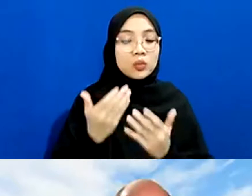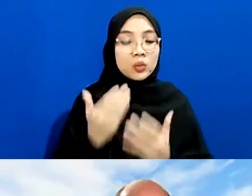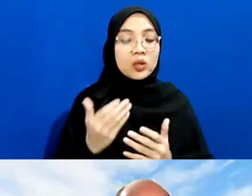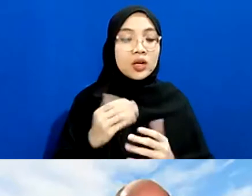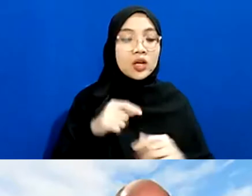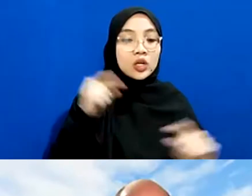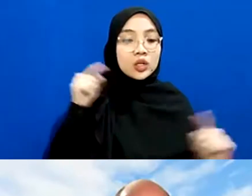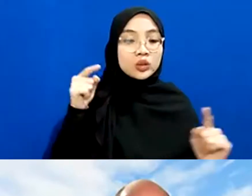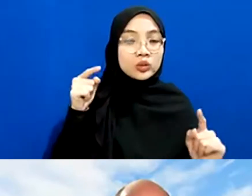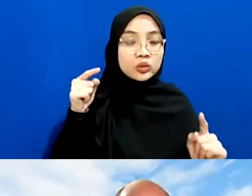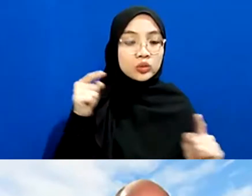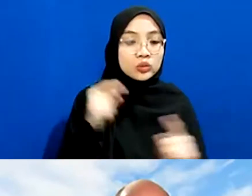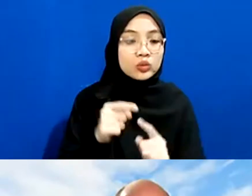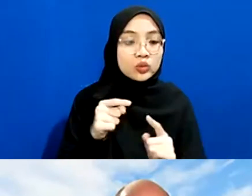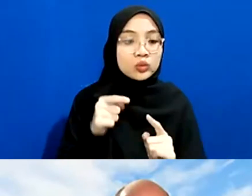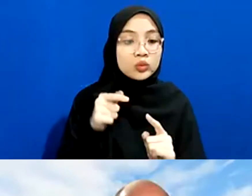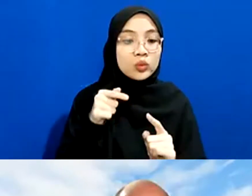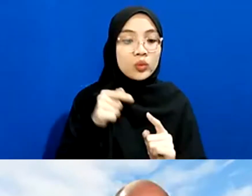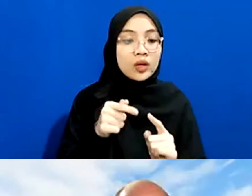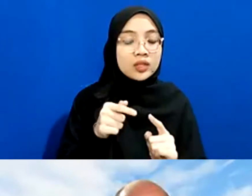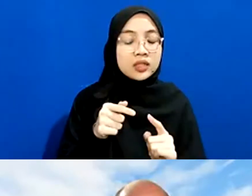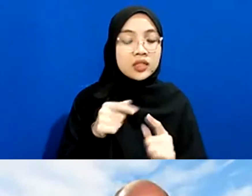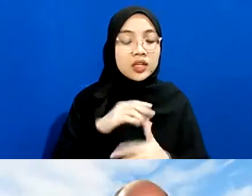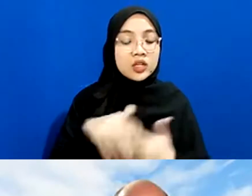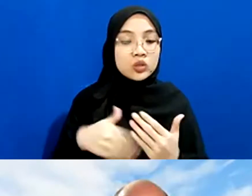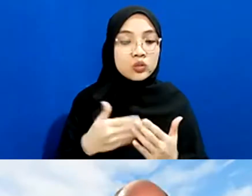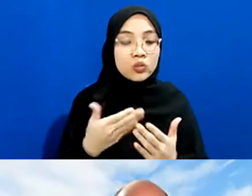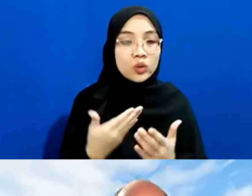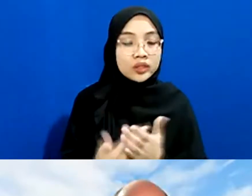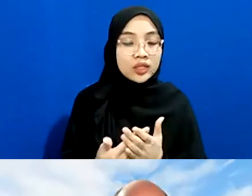be by involvement of all these